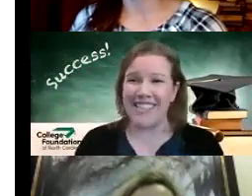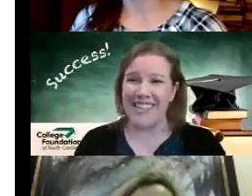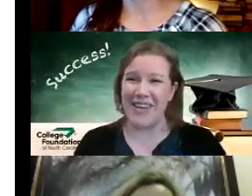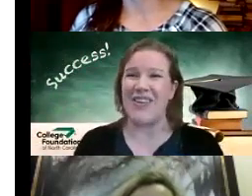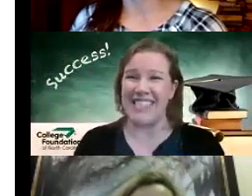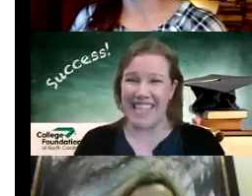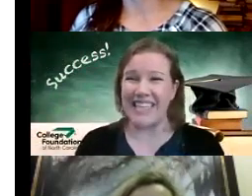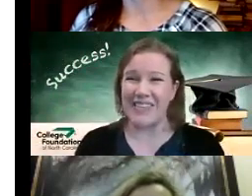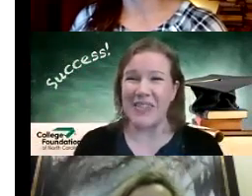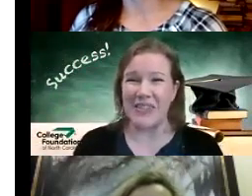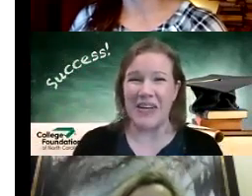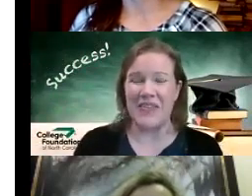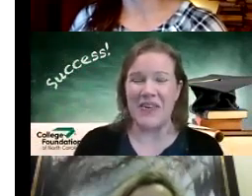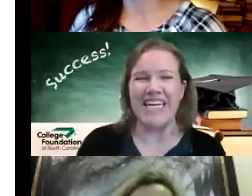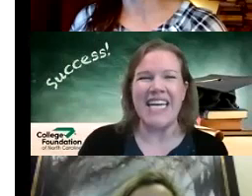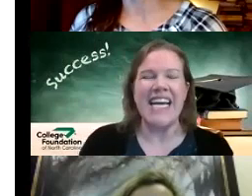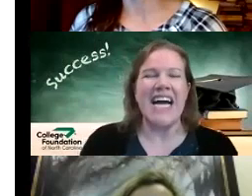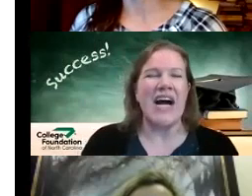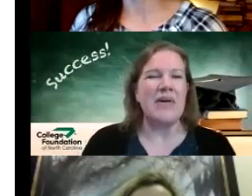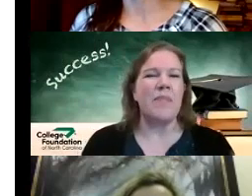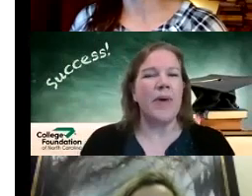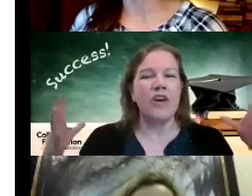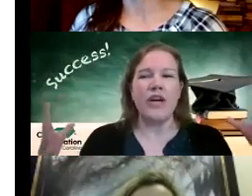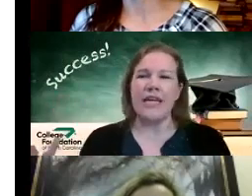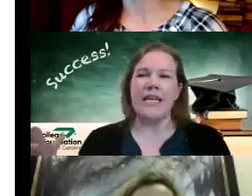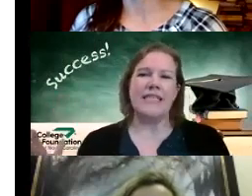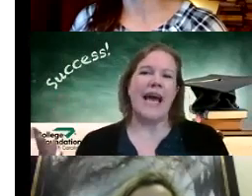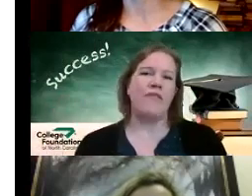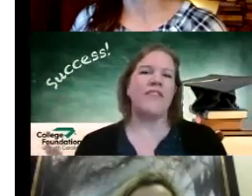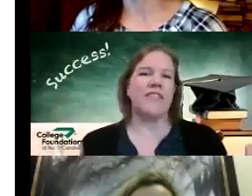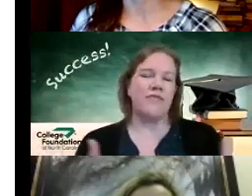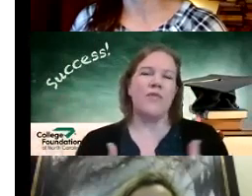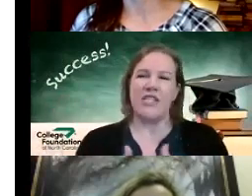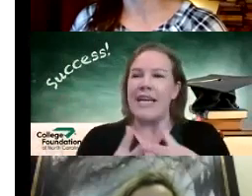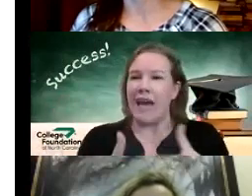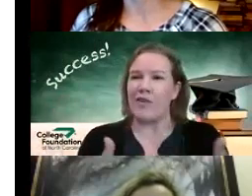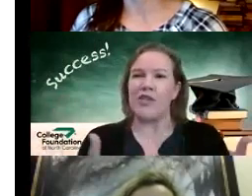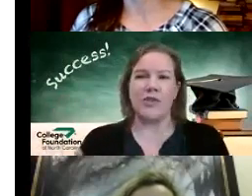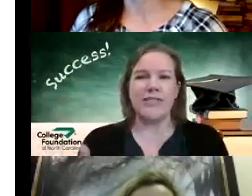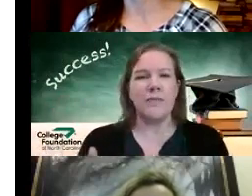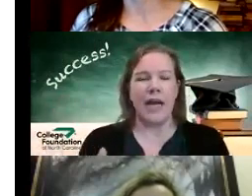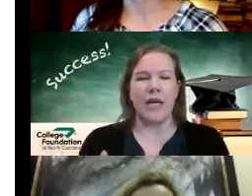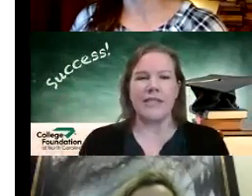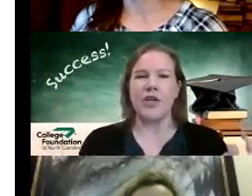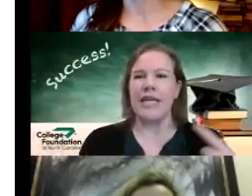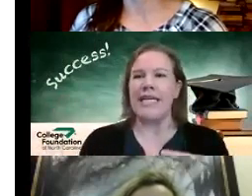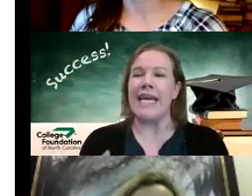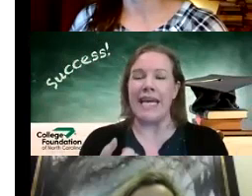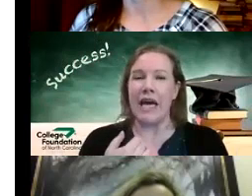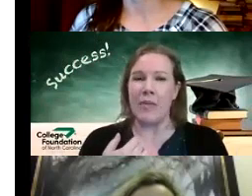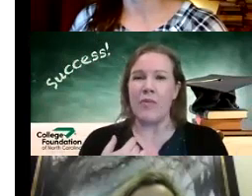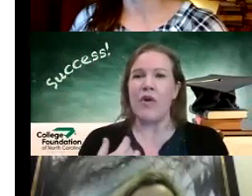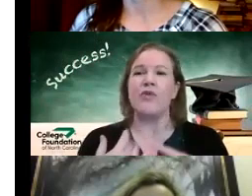helpful to let you know exactly what they're looking for. But you're going to need to have this information again for students and parents. You're going to